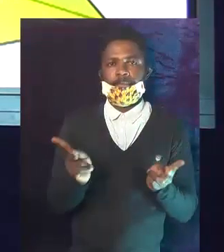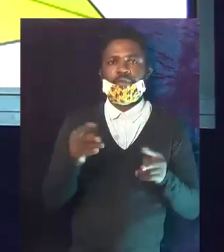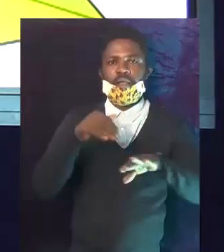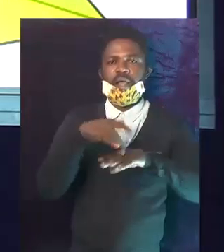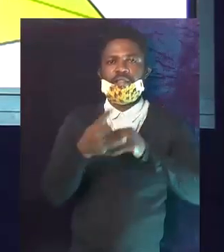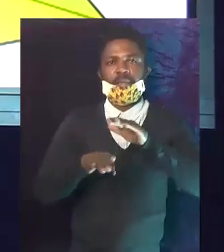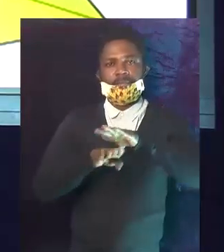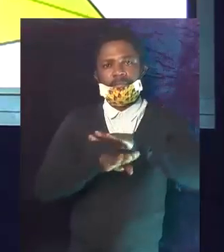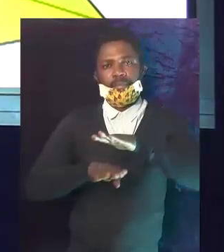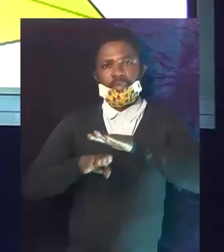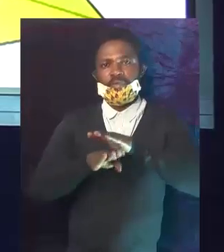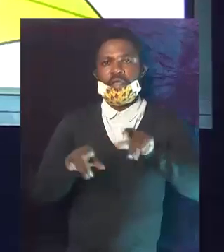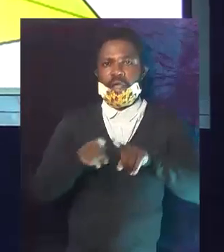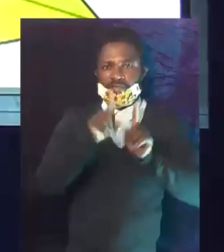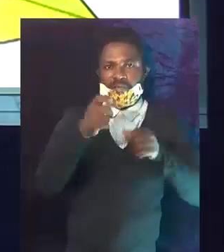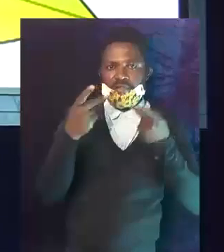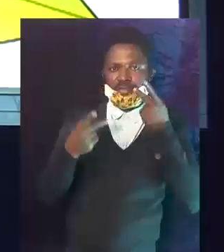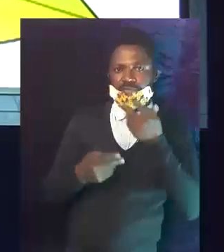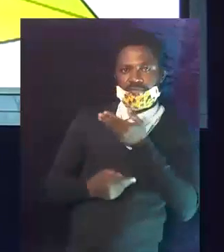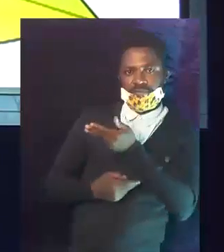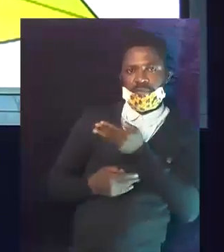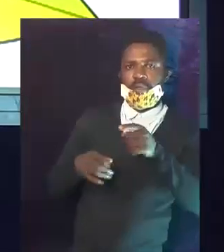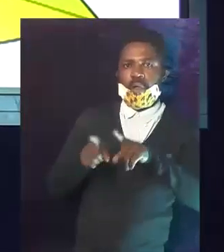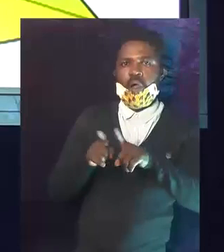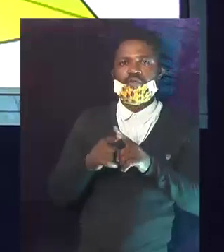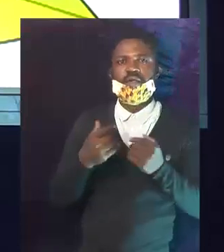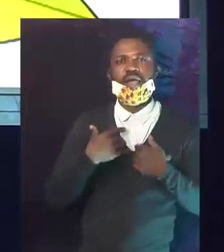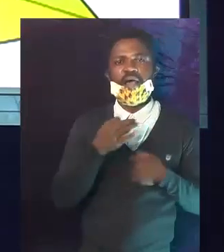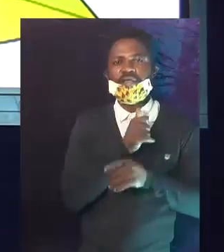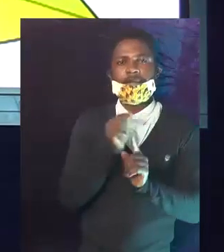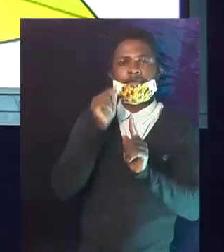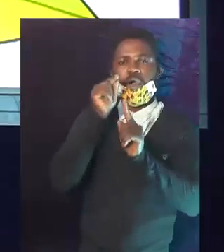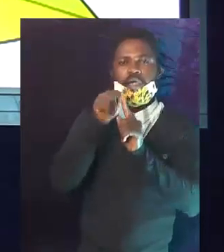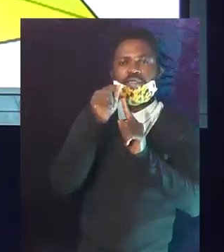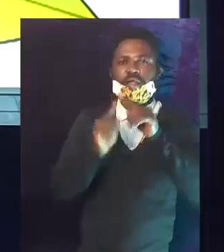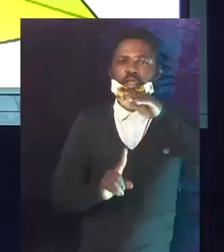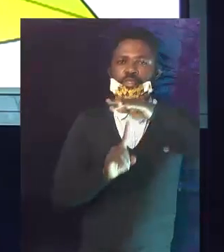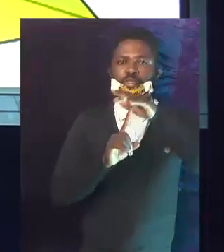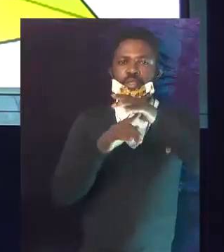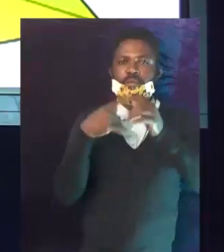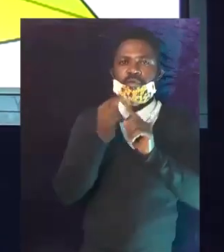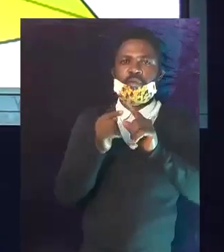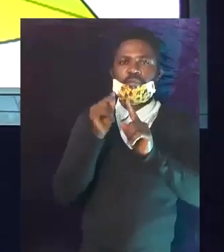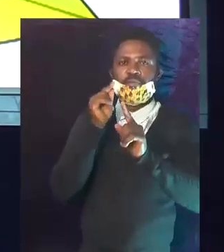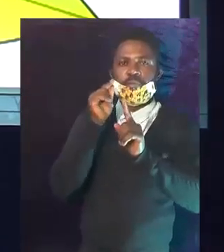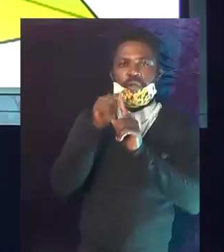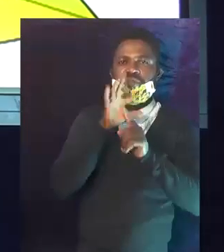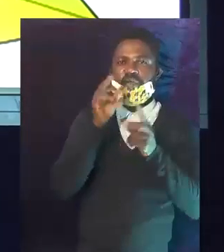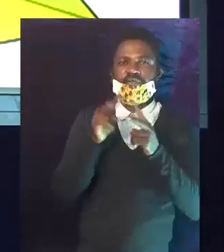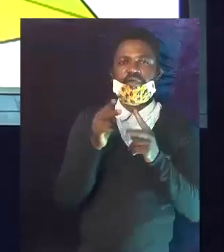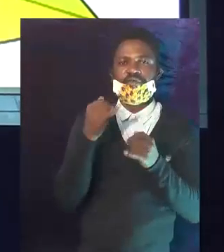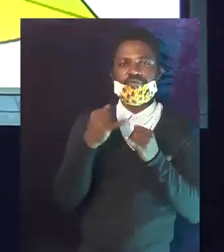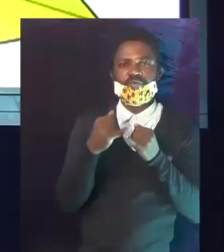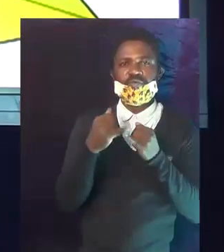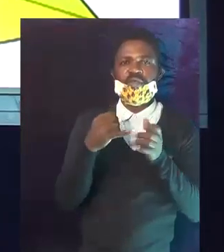base, as you can see here. It also has a pointed top. The top is very sharp. It ends at